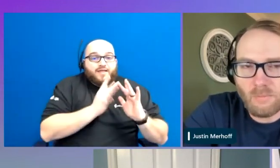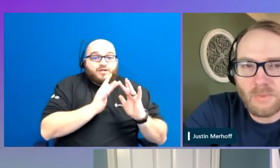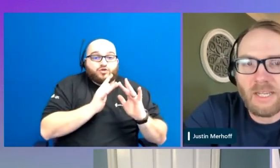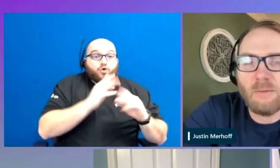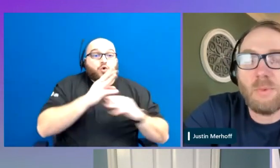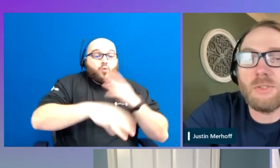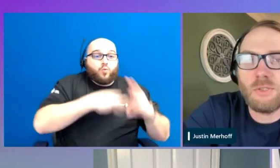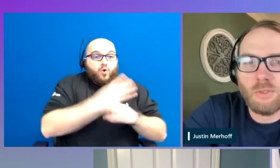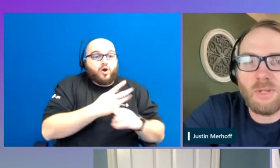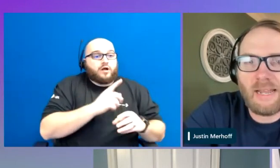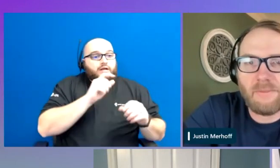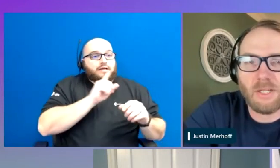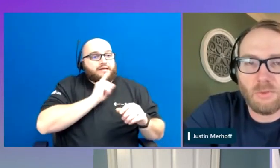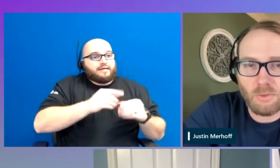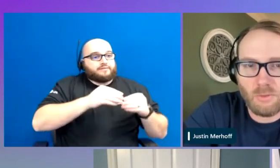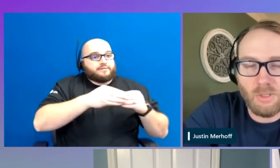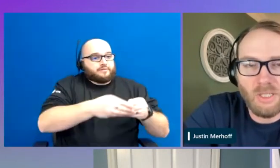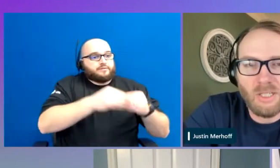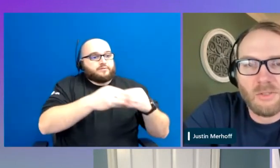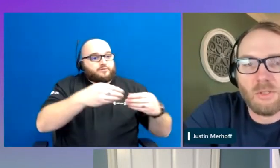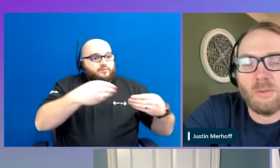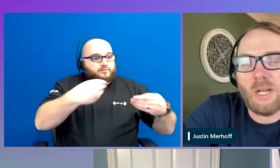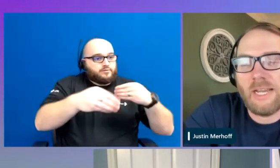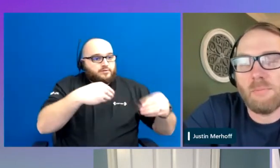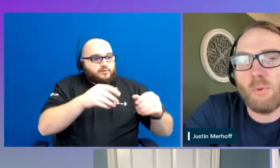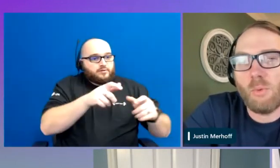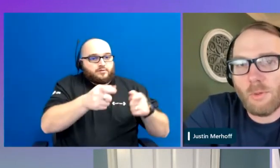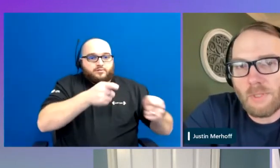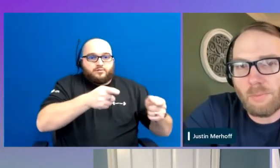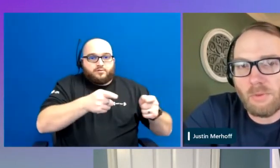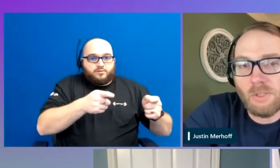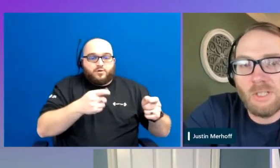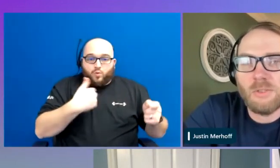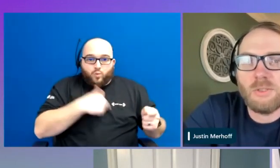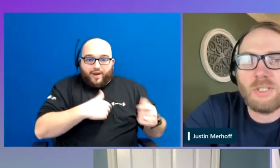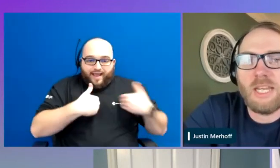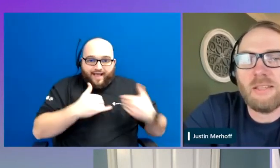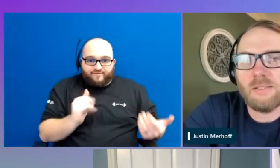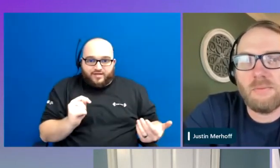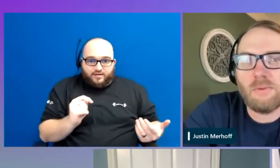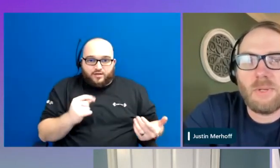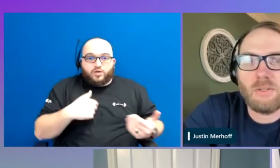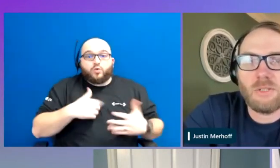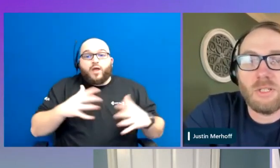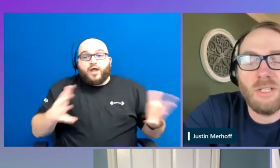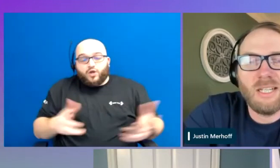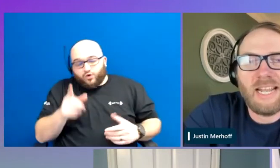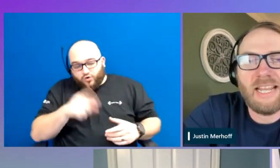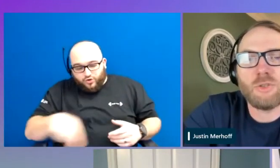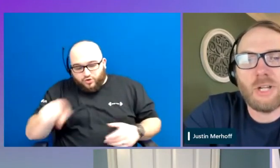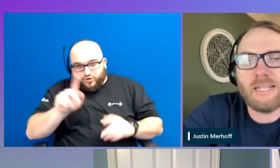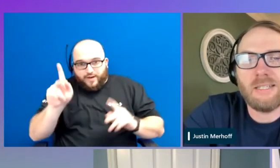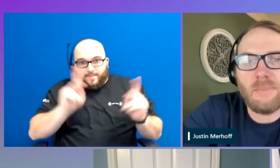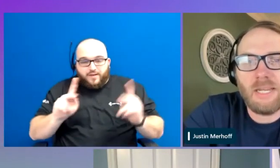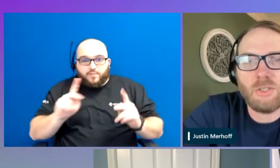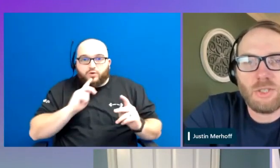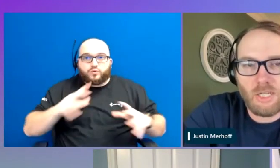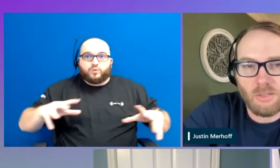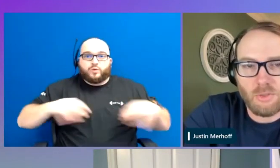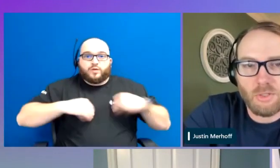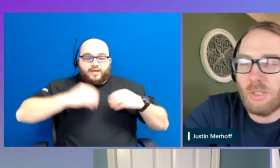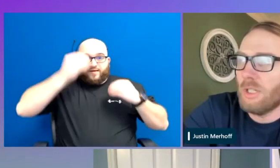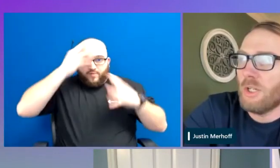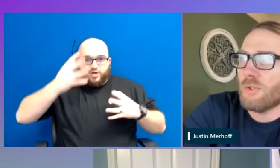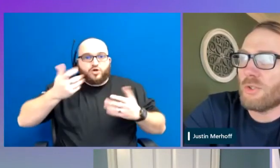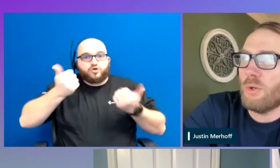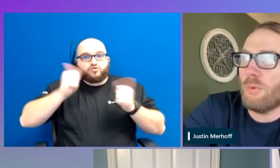malleable and we do have the control. So I implore people to take this information and try to make